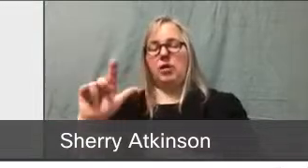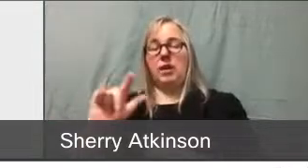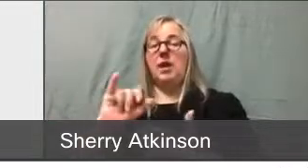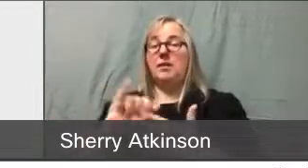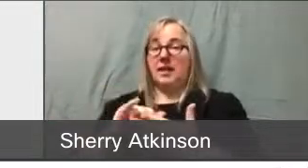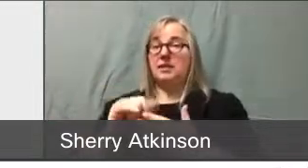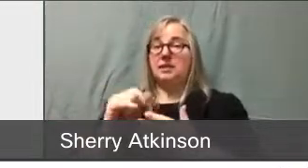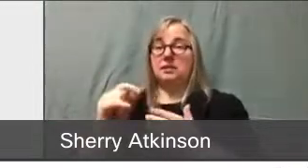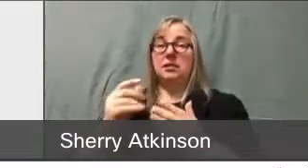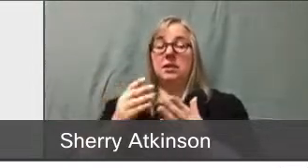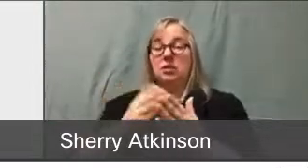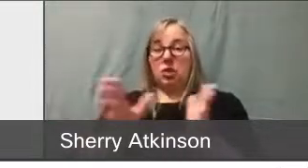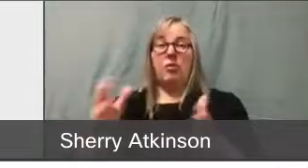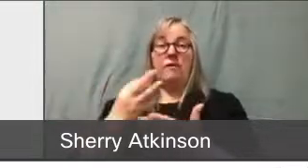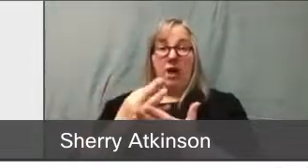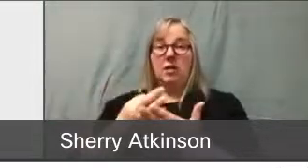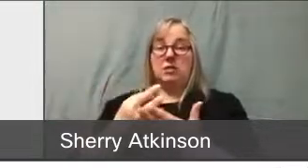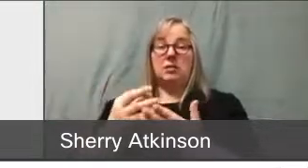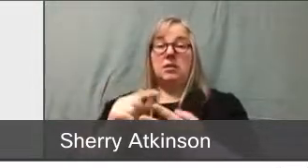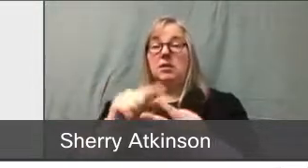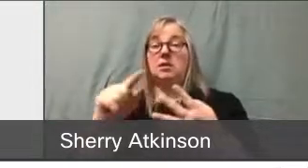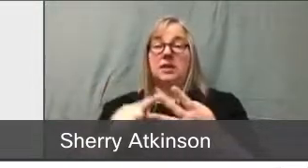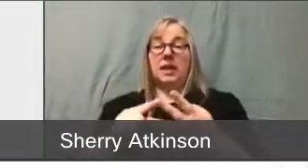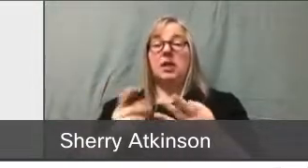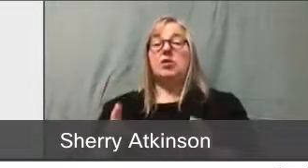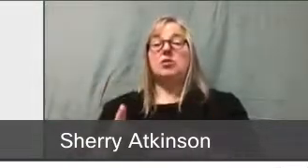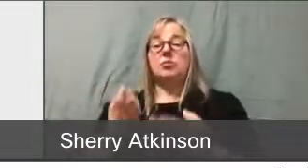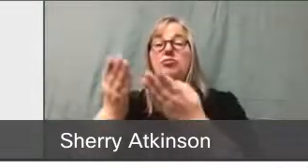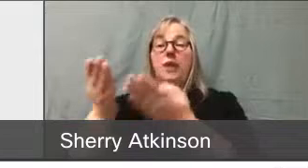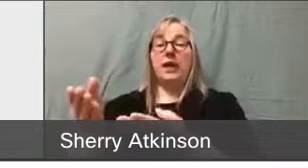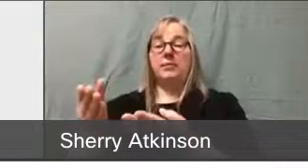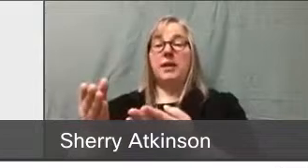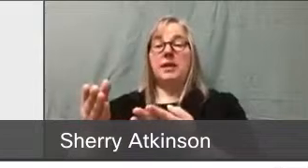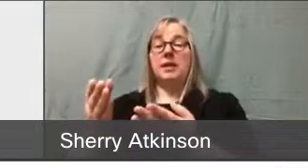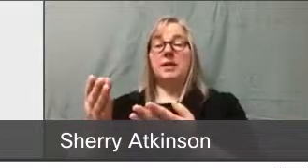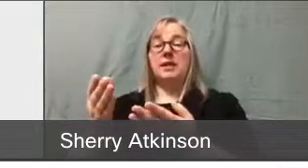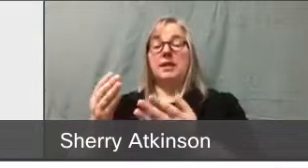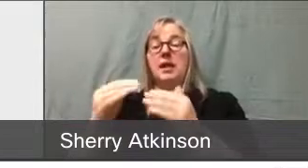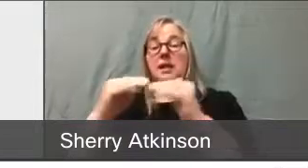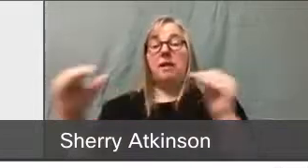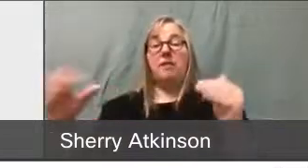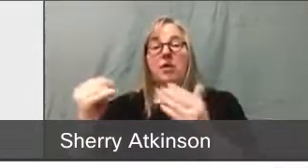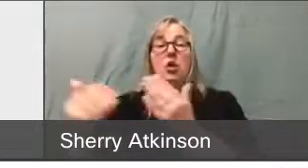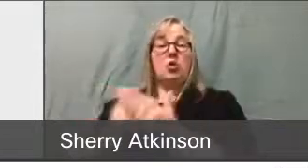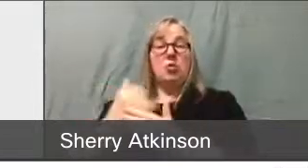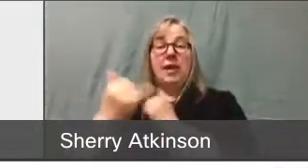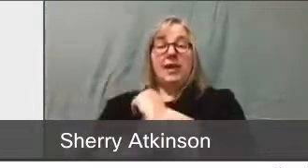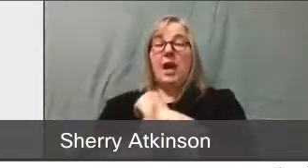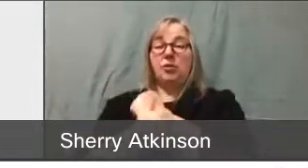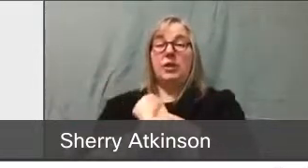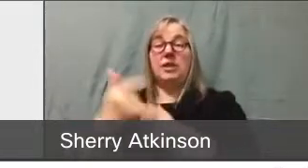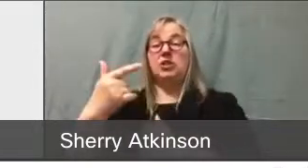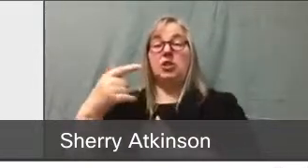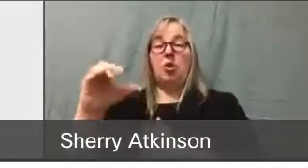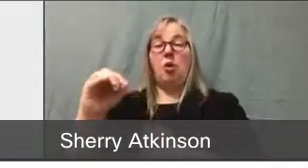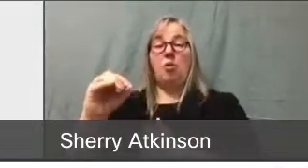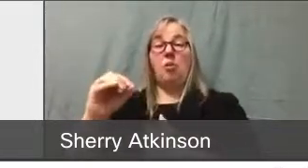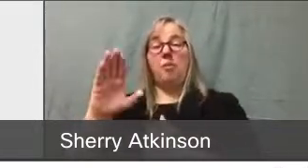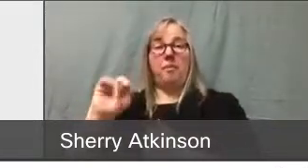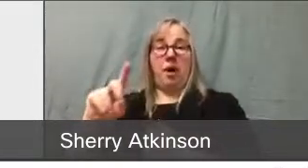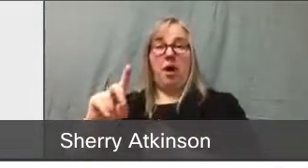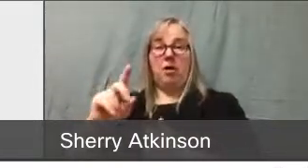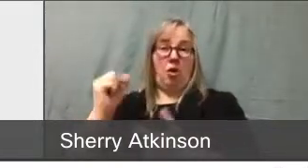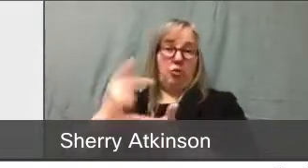recommendation. The second is the recommended level of new county GO bond authorization in FY23